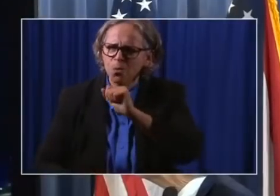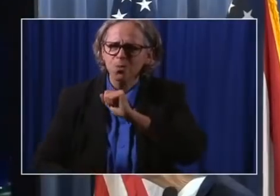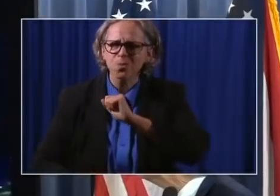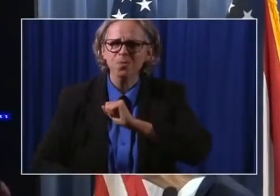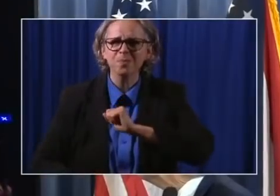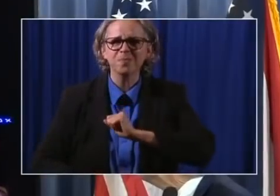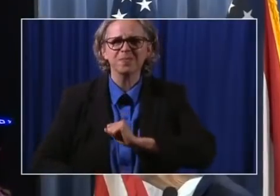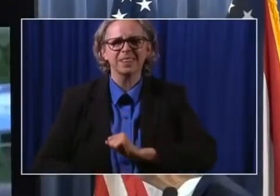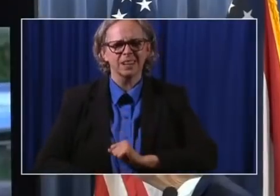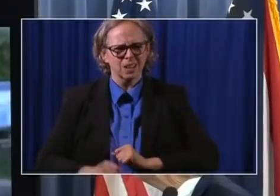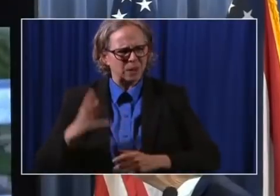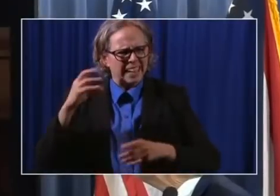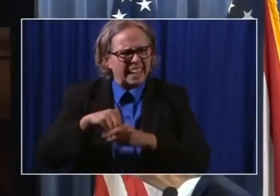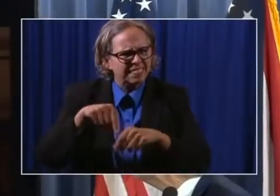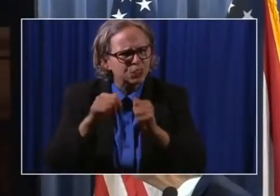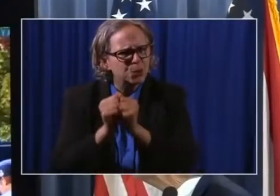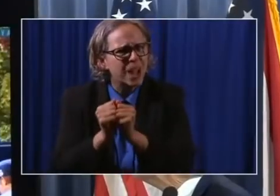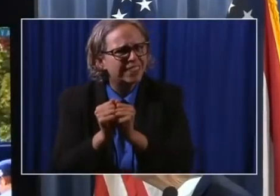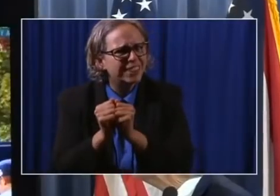We're in this together.